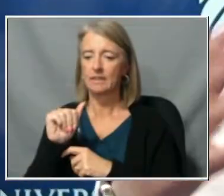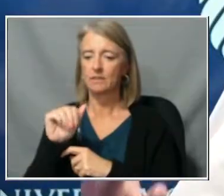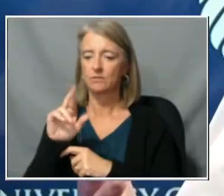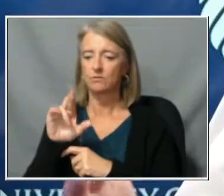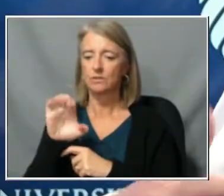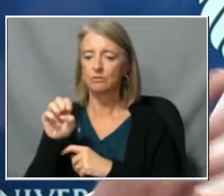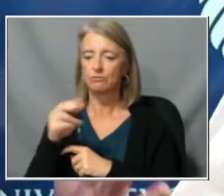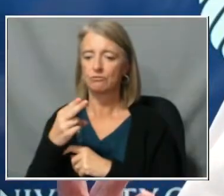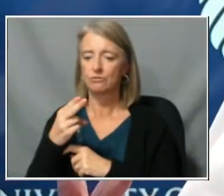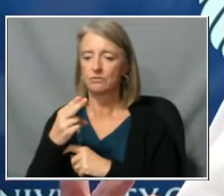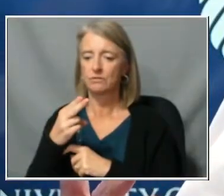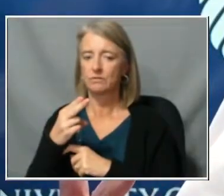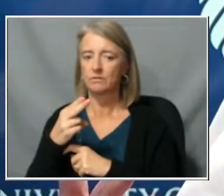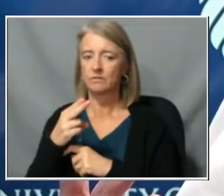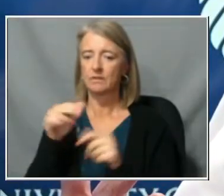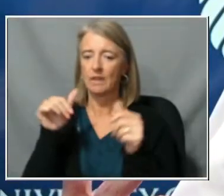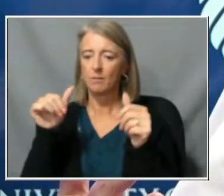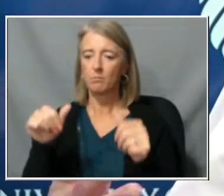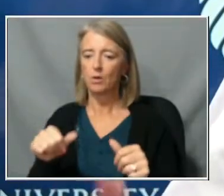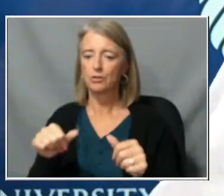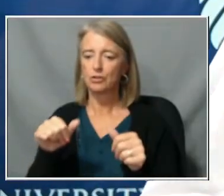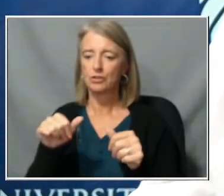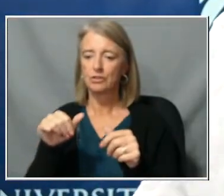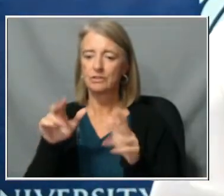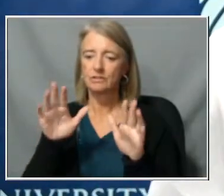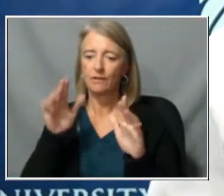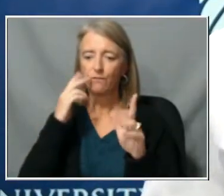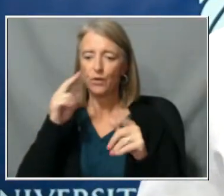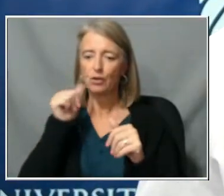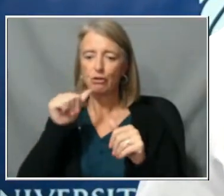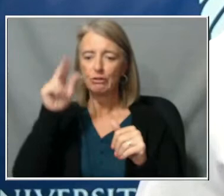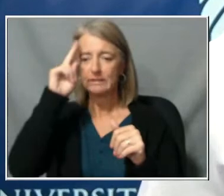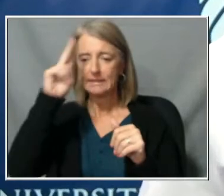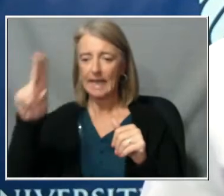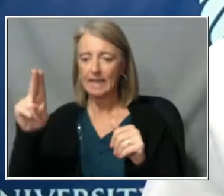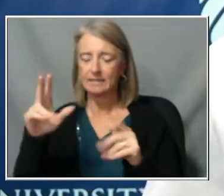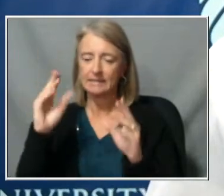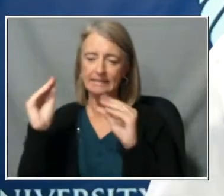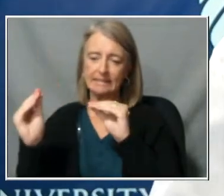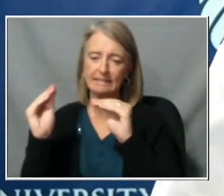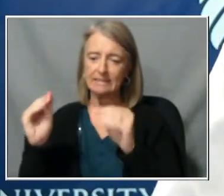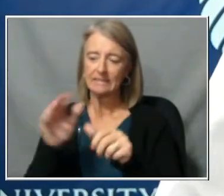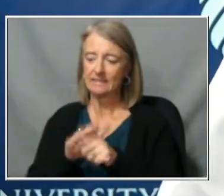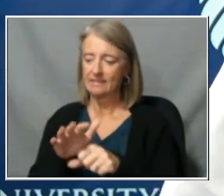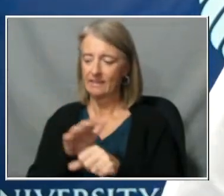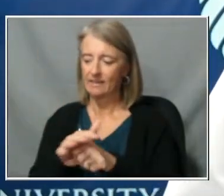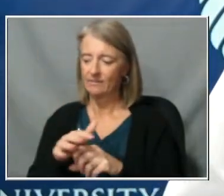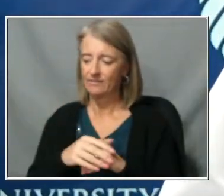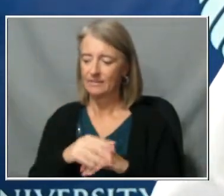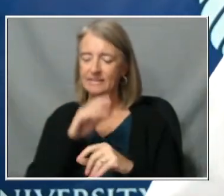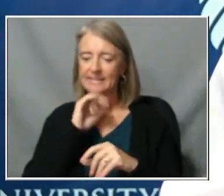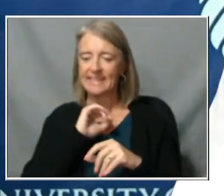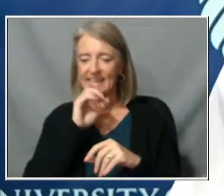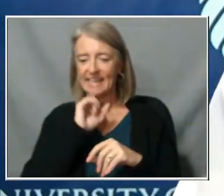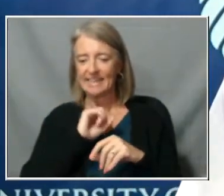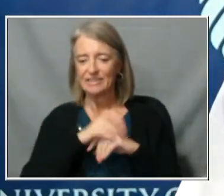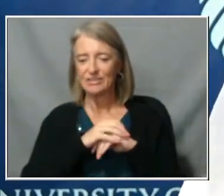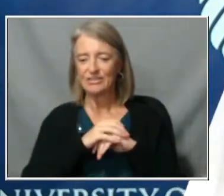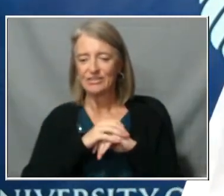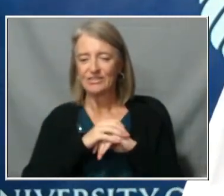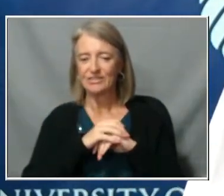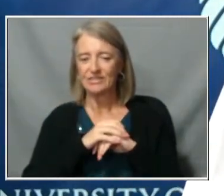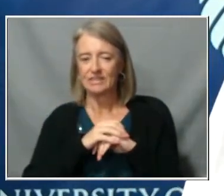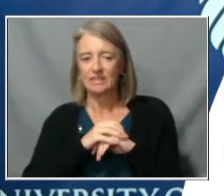should be the poster child for Girl Scouts, by the way. Yes! Teaching it at such a young age, right? That you've carried